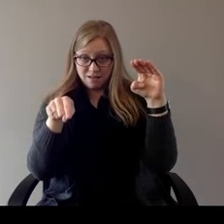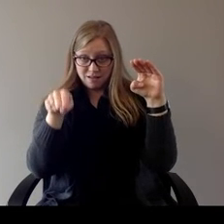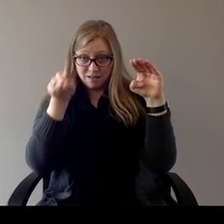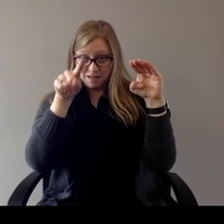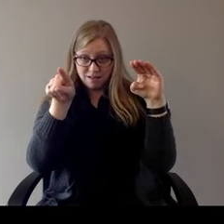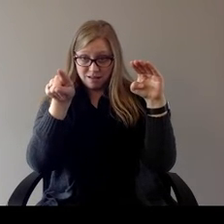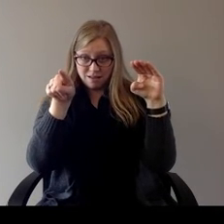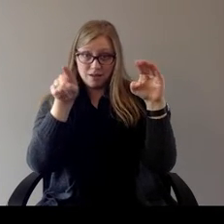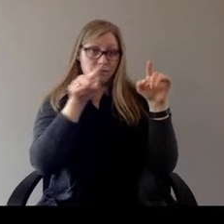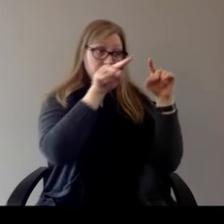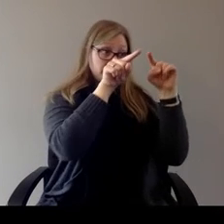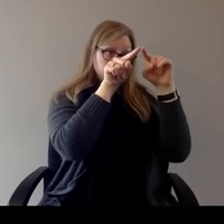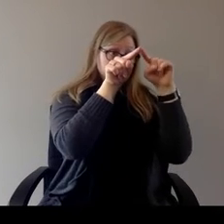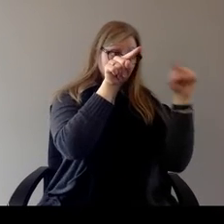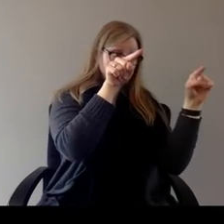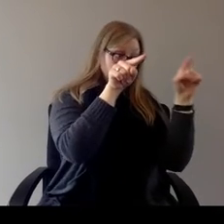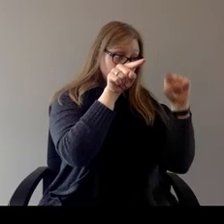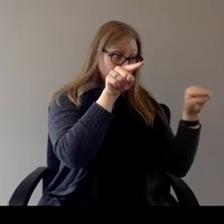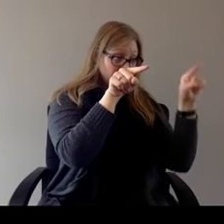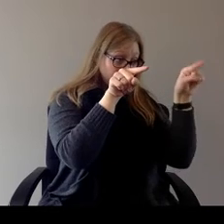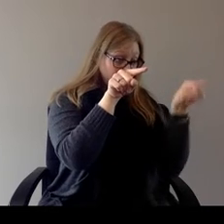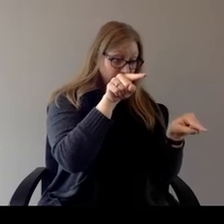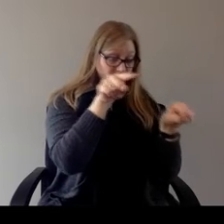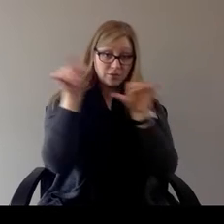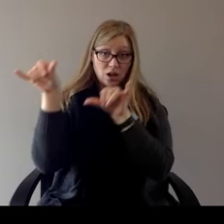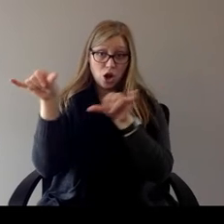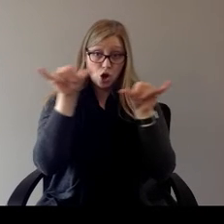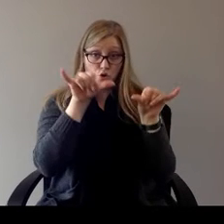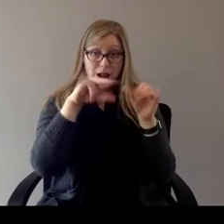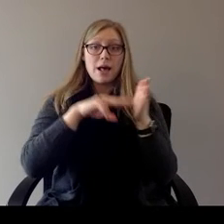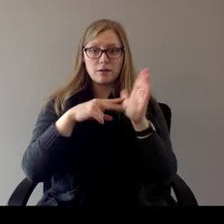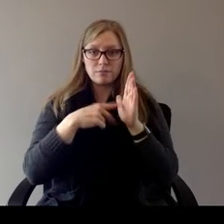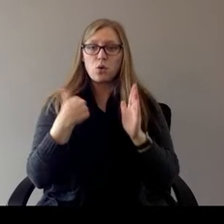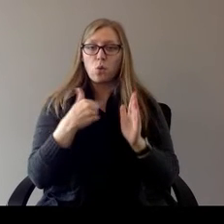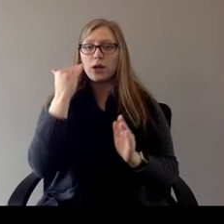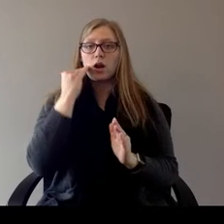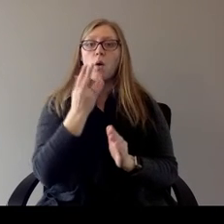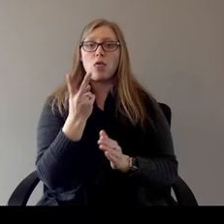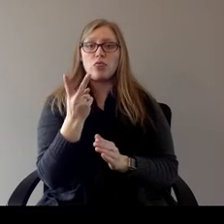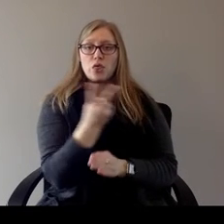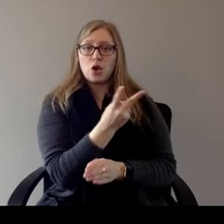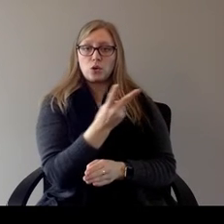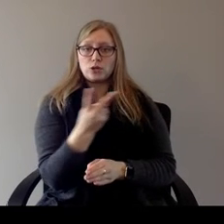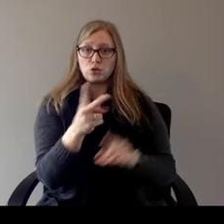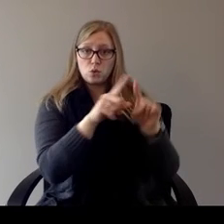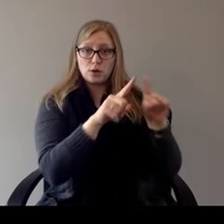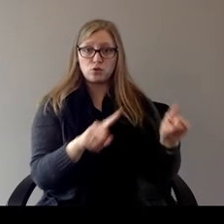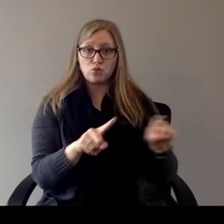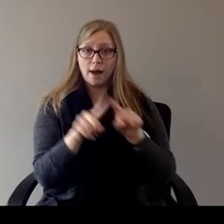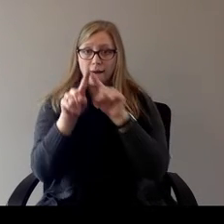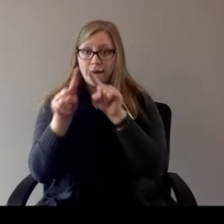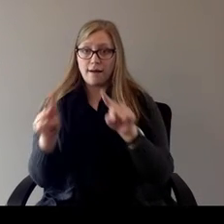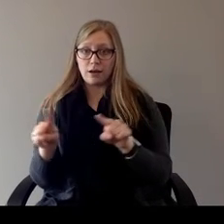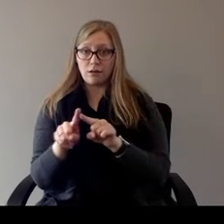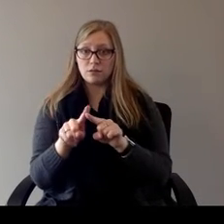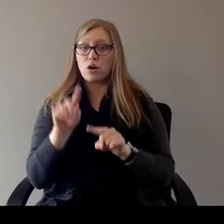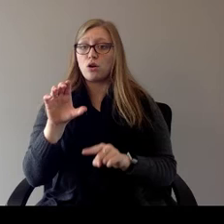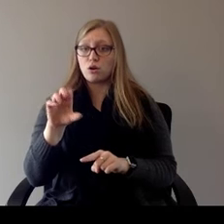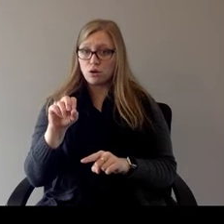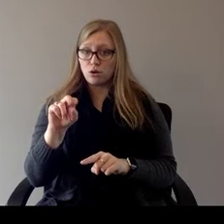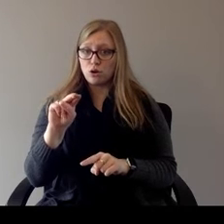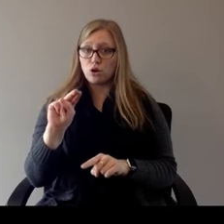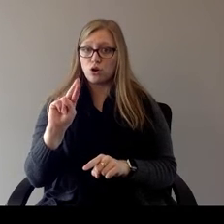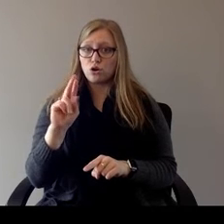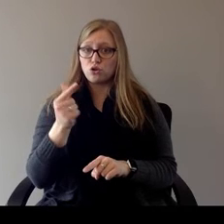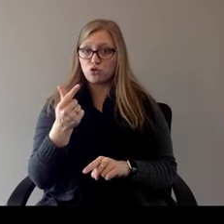the adjacent side of another triangle, then you know the two triangles are congruent. So again, to emphasize, the order